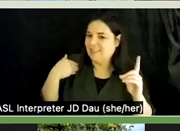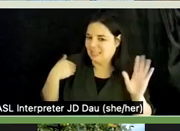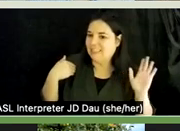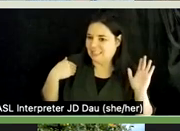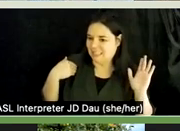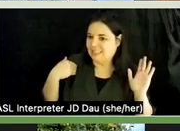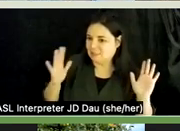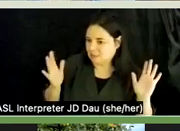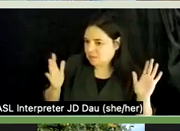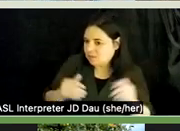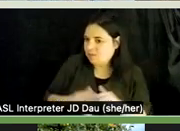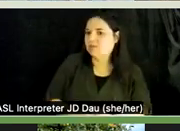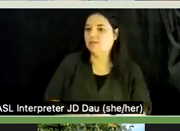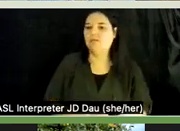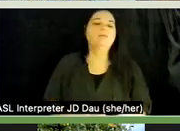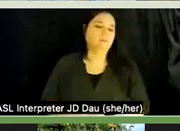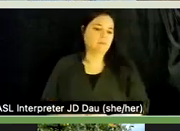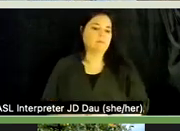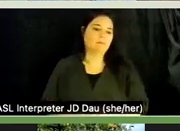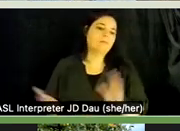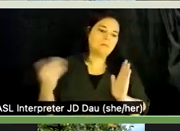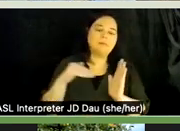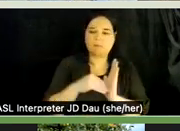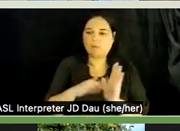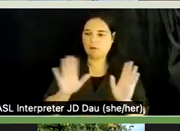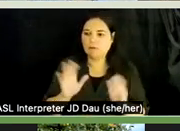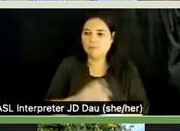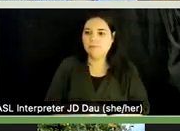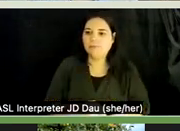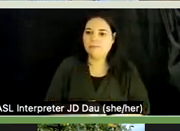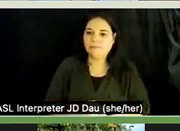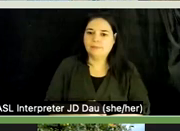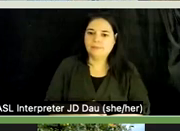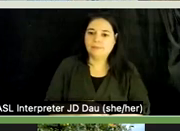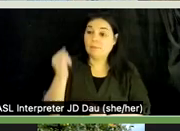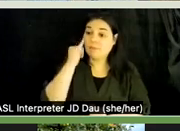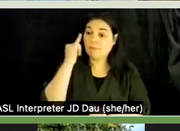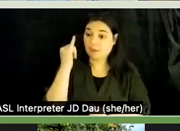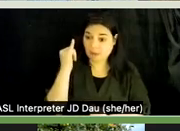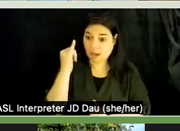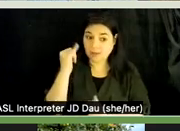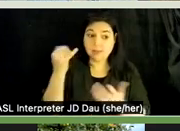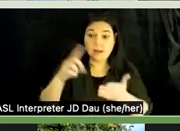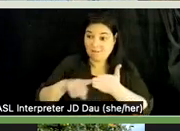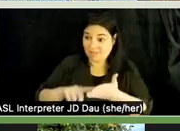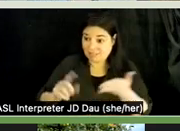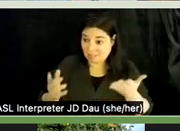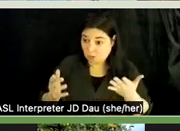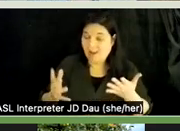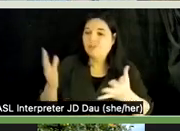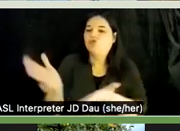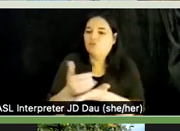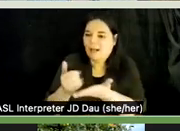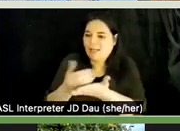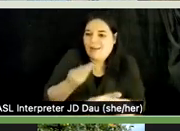Okay, well, that's again, the idea behind the investigation is to develop a factual